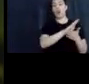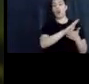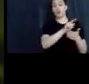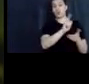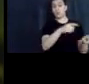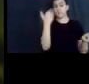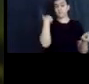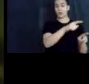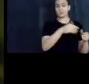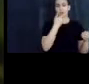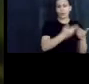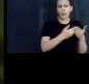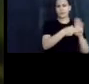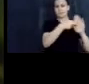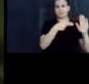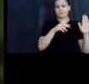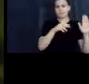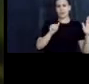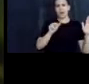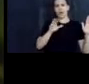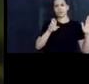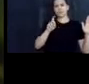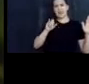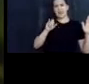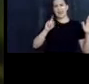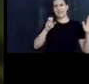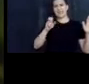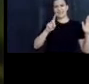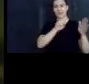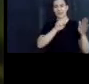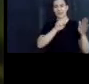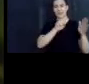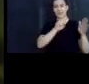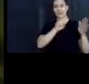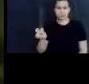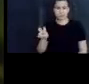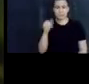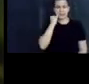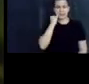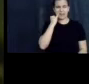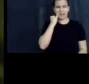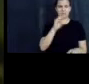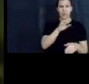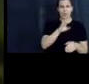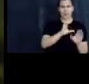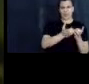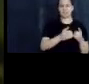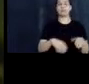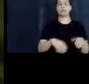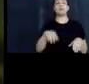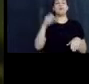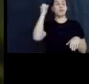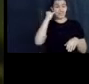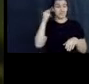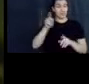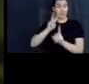a technical class or anything, you should not have any problems. However, once you're accepted and we get your transcripts,